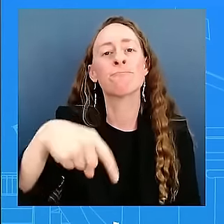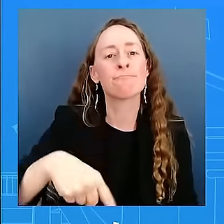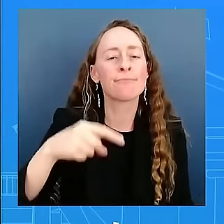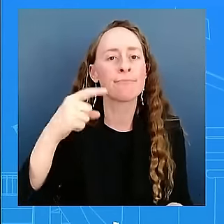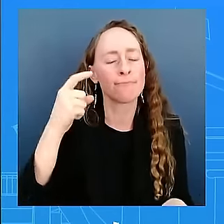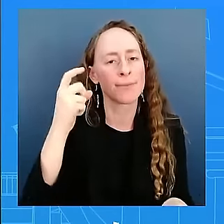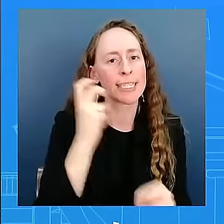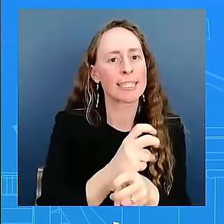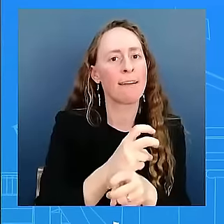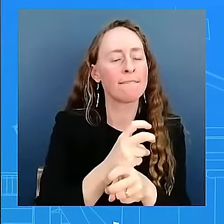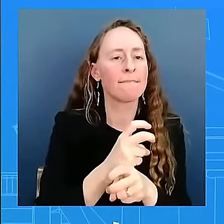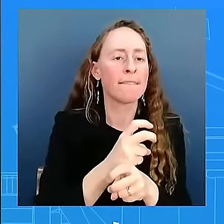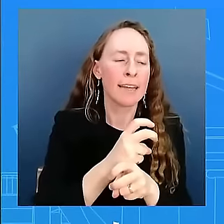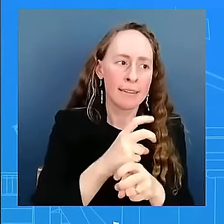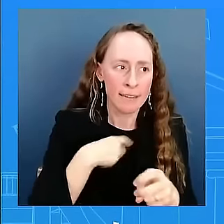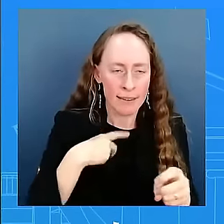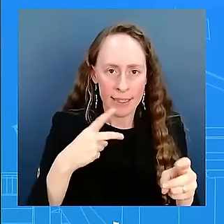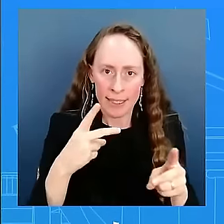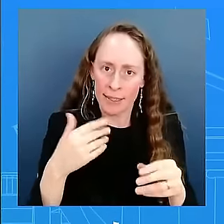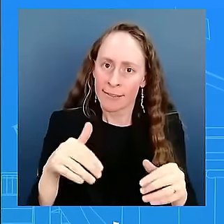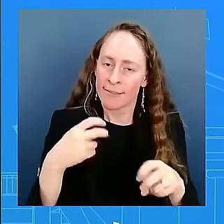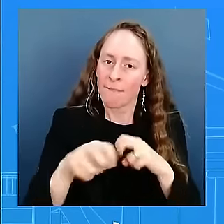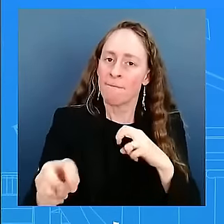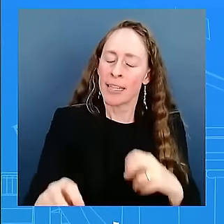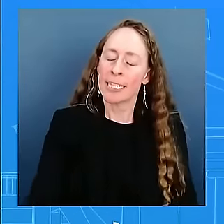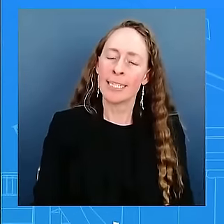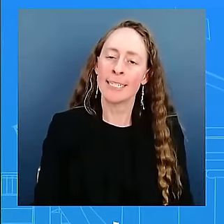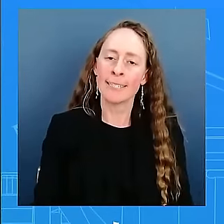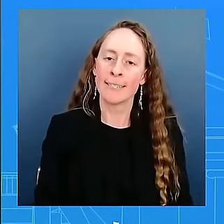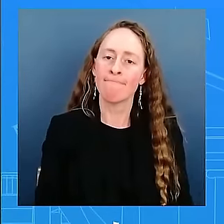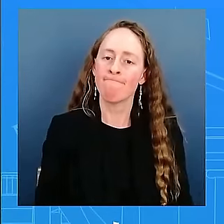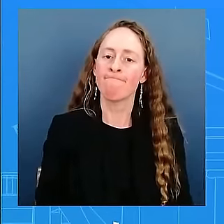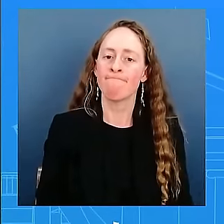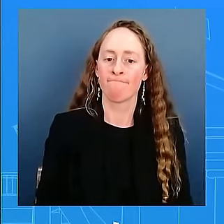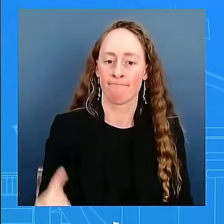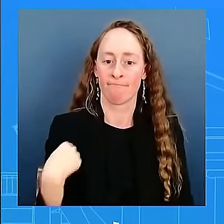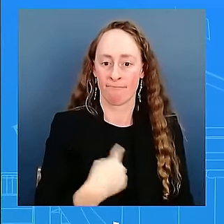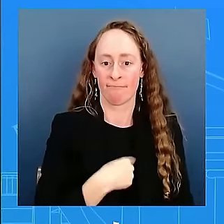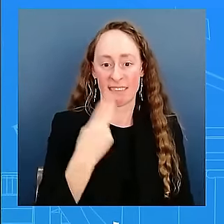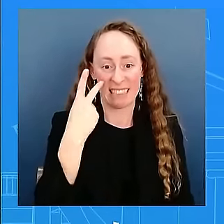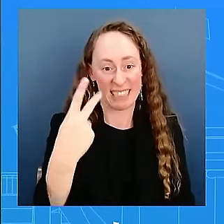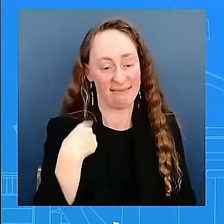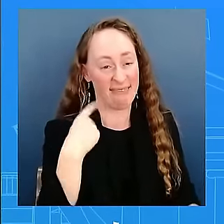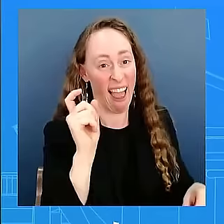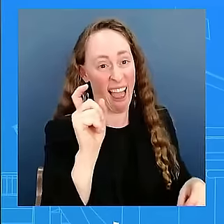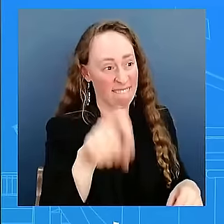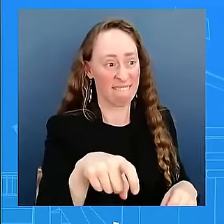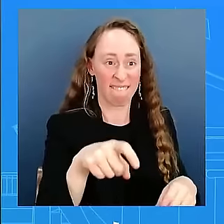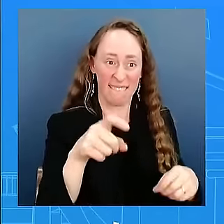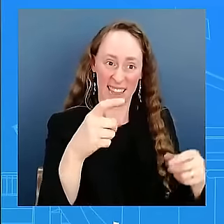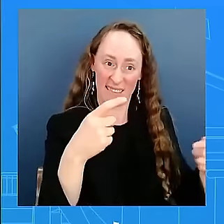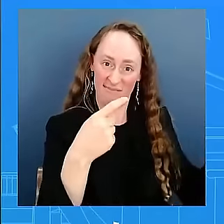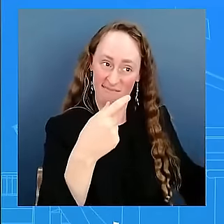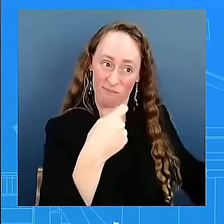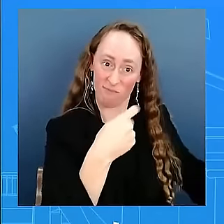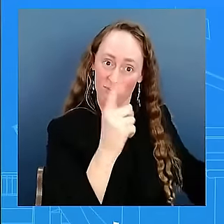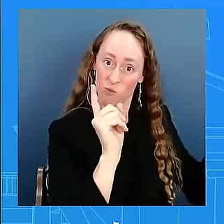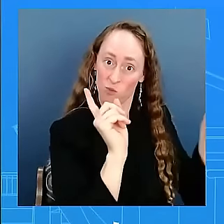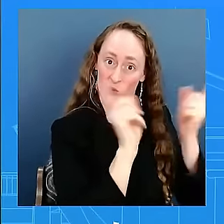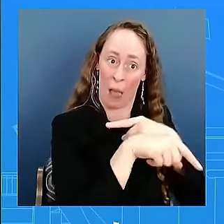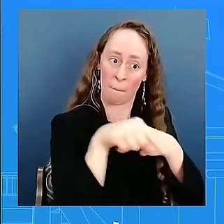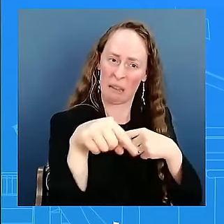It is difficult to send back a convicted criminal to secure the release of an innocent